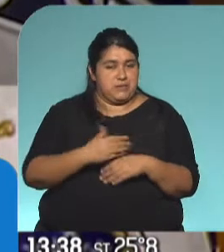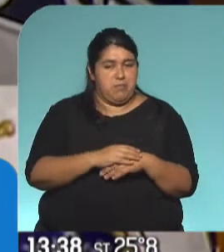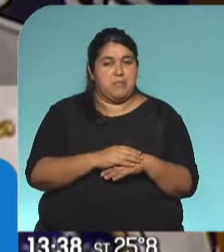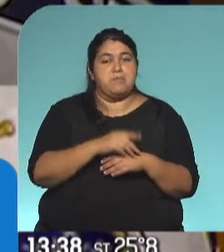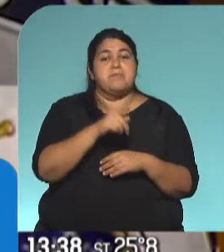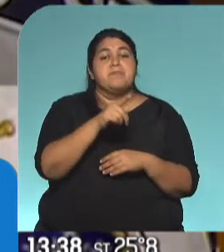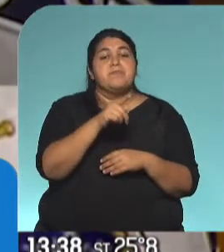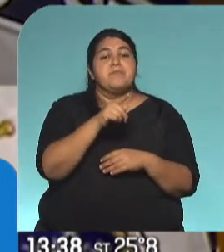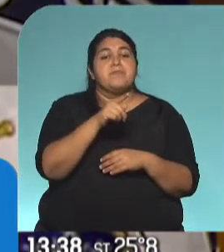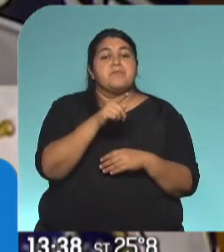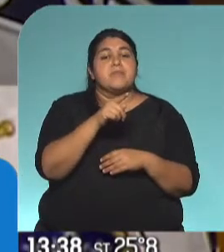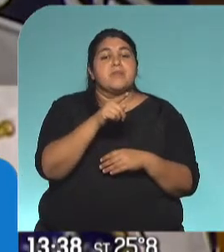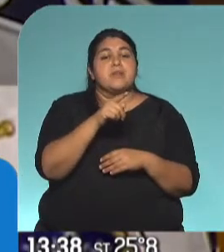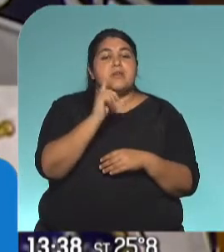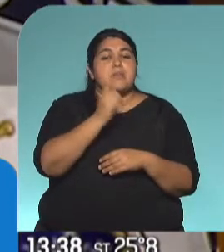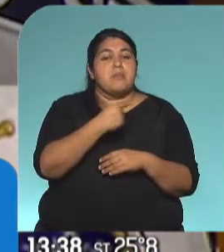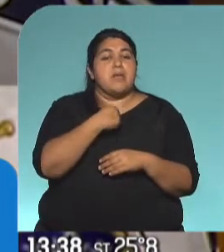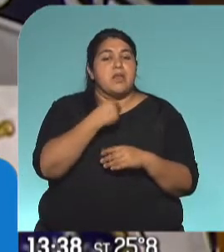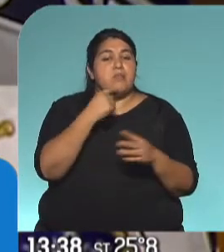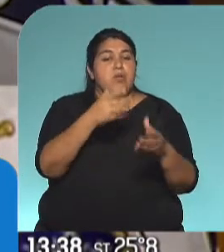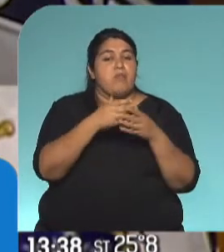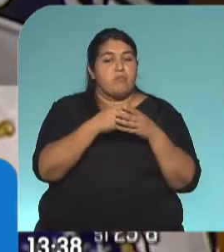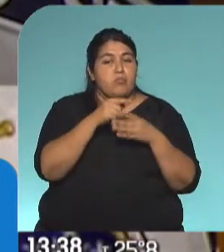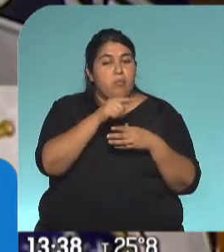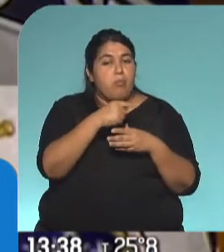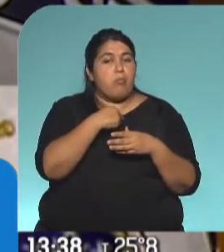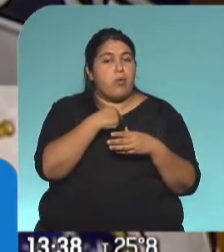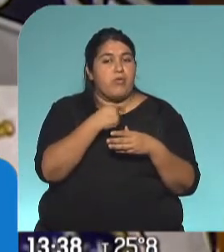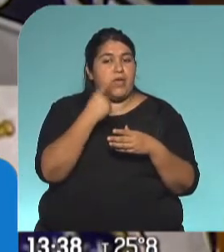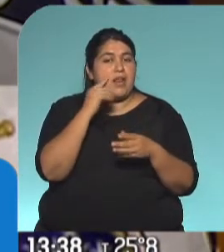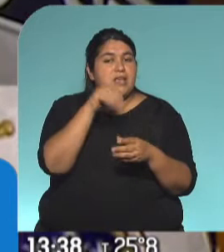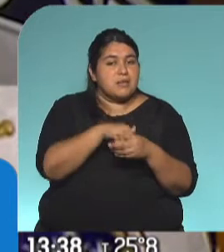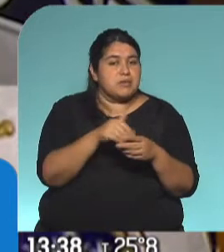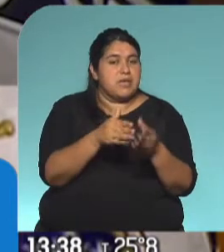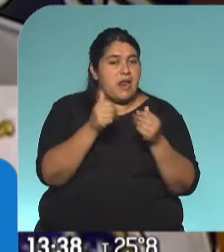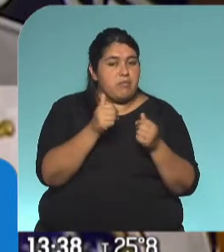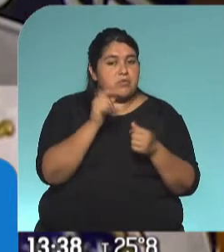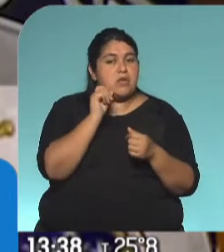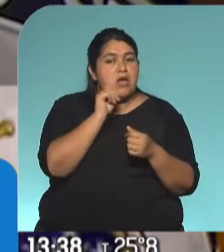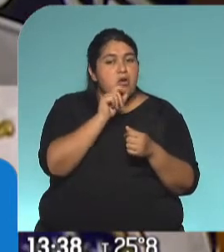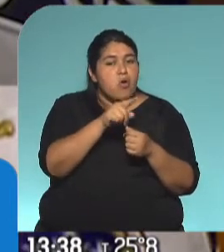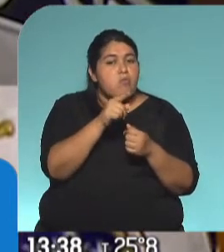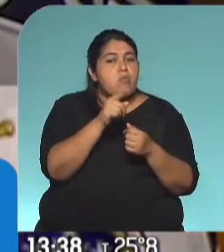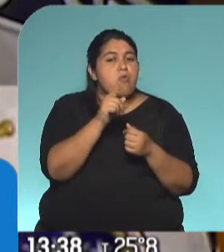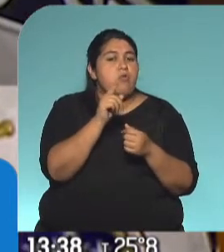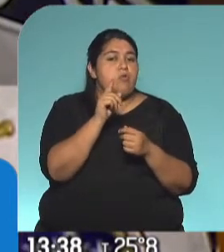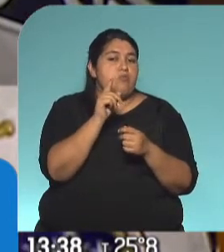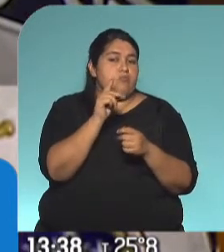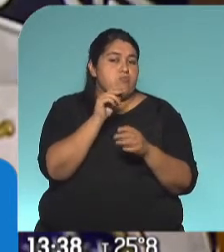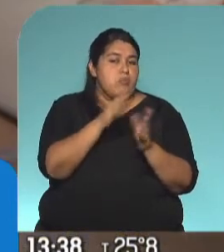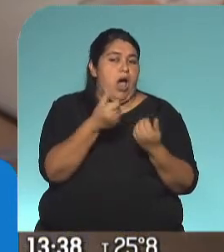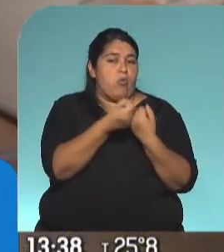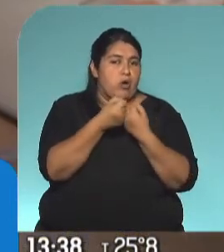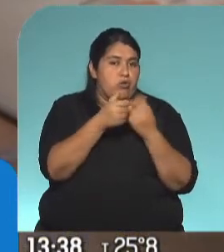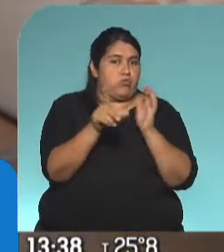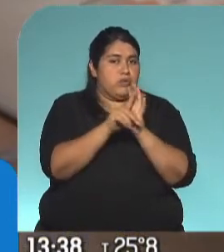why we designated this underlying group, the Rapid Intervention Force, as an entity under the Global Magnitsky